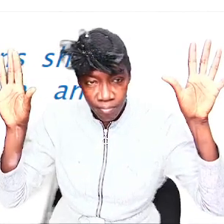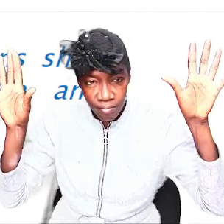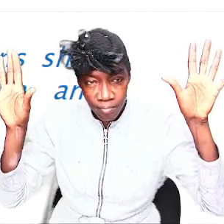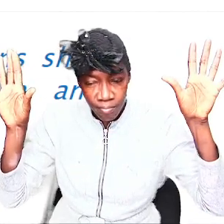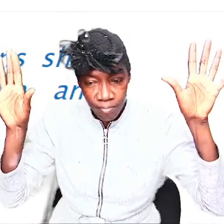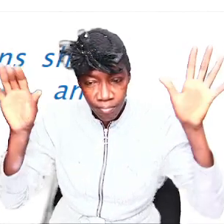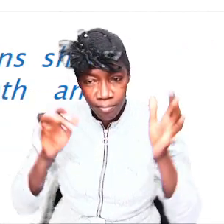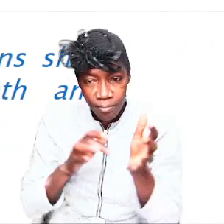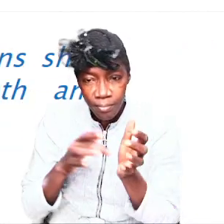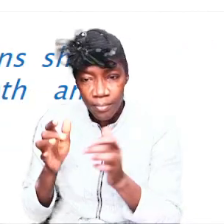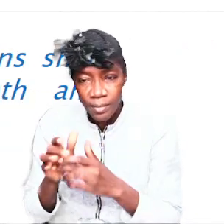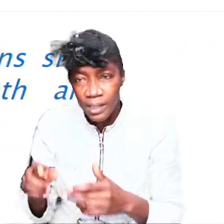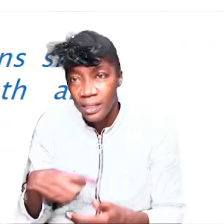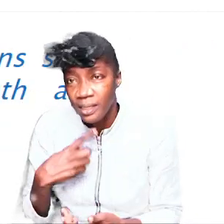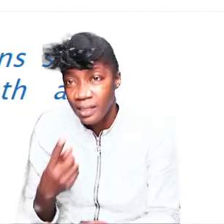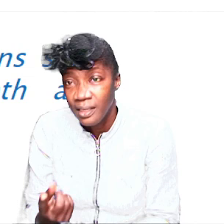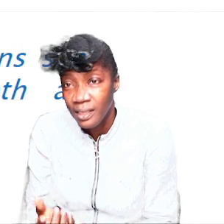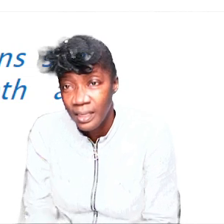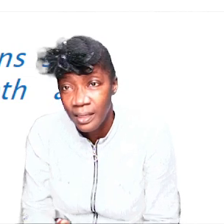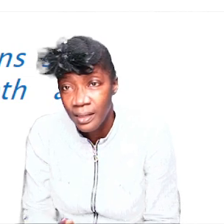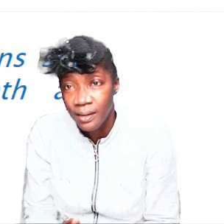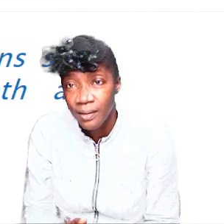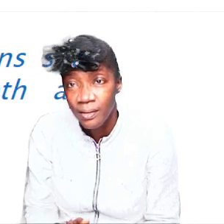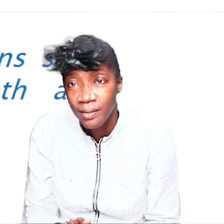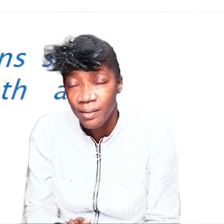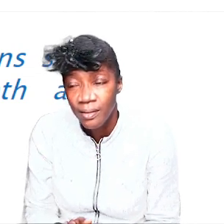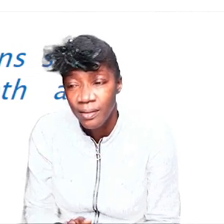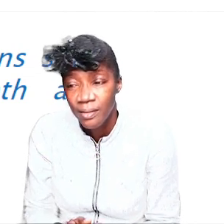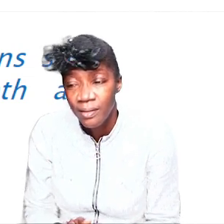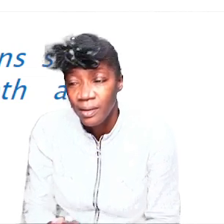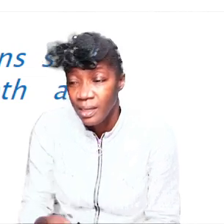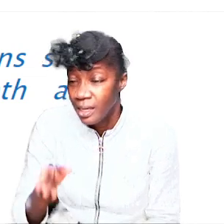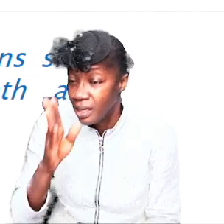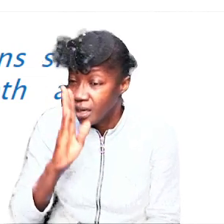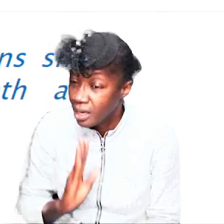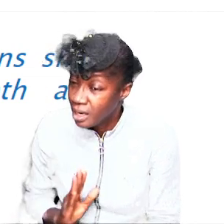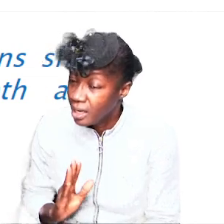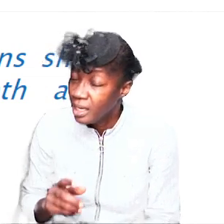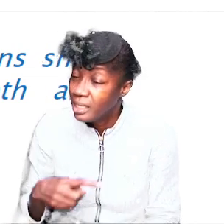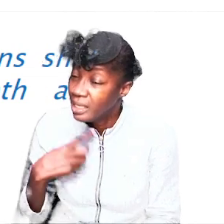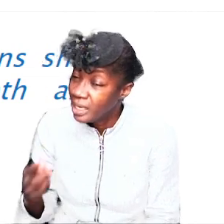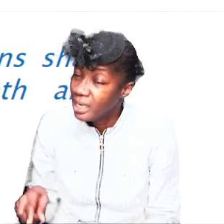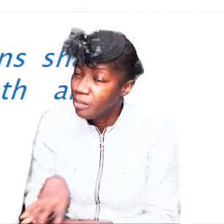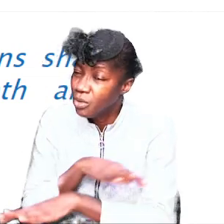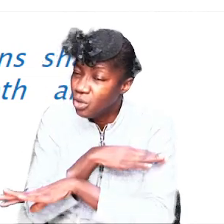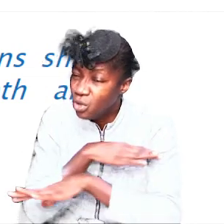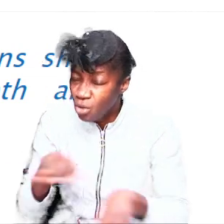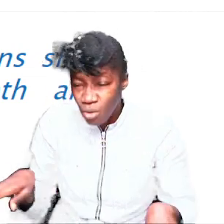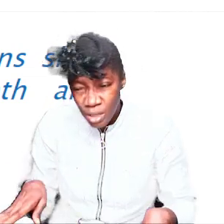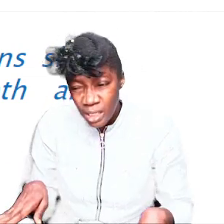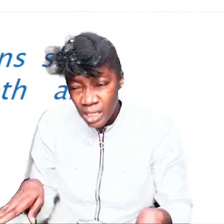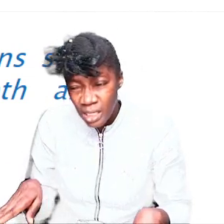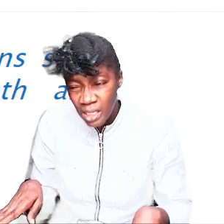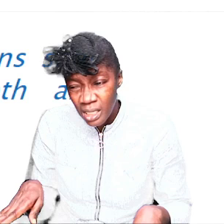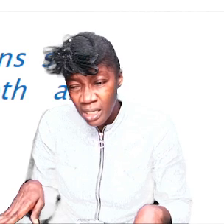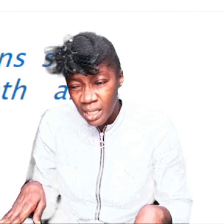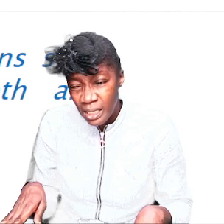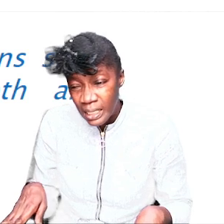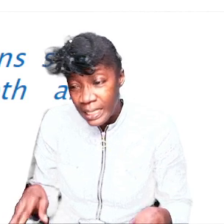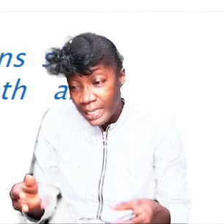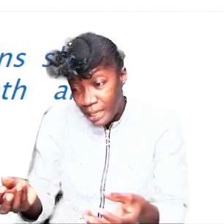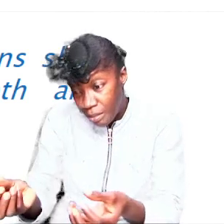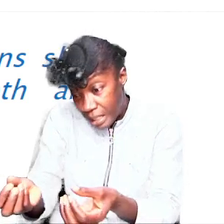The Bible says that King Saul, after God commanded him and said nothing, King Saul speared Agag.